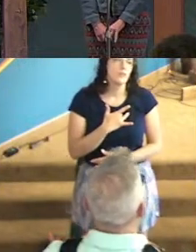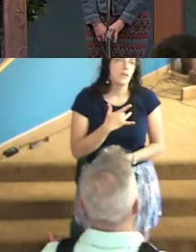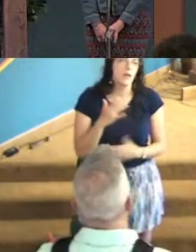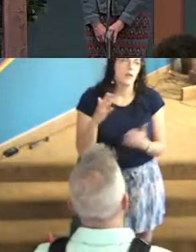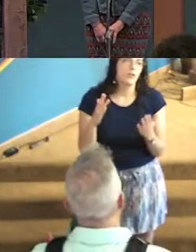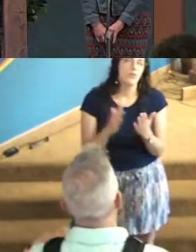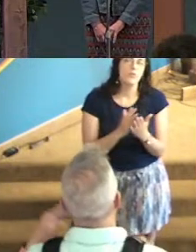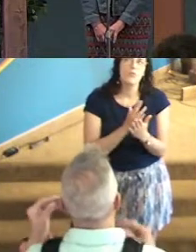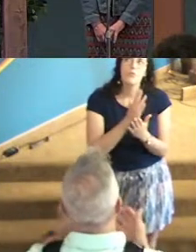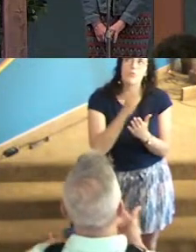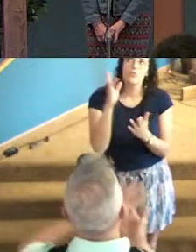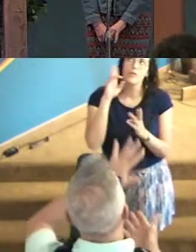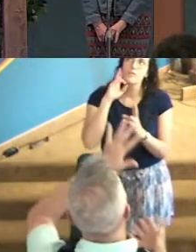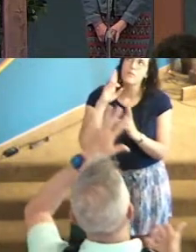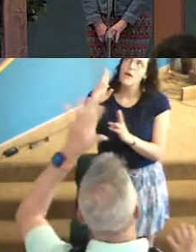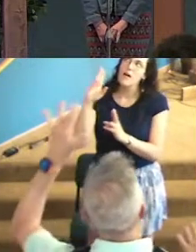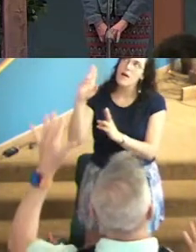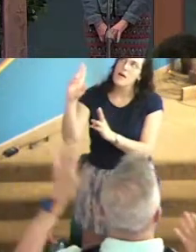heart and